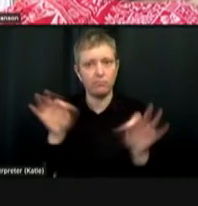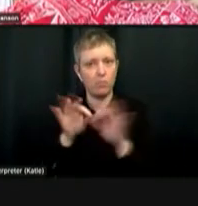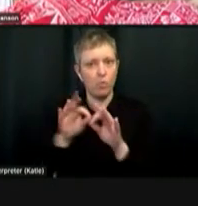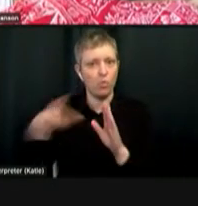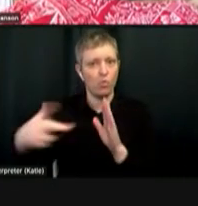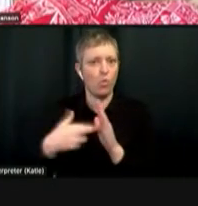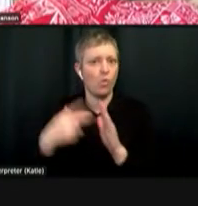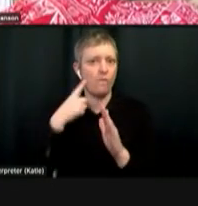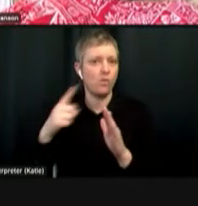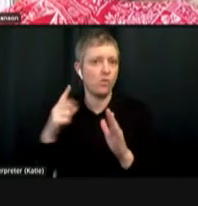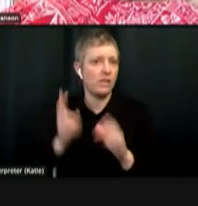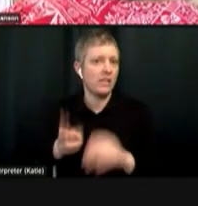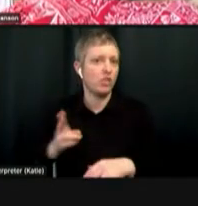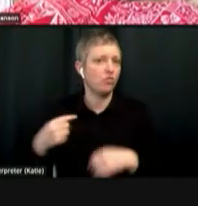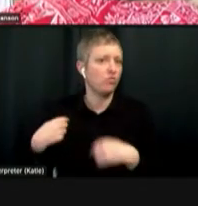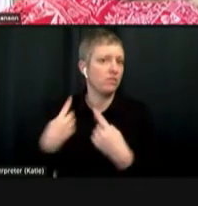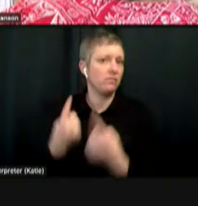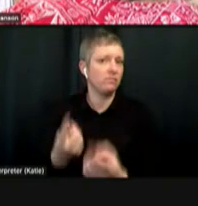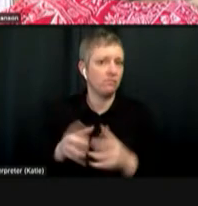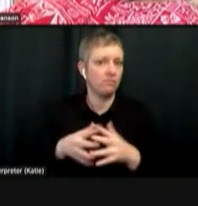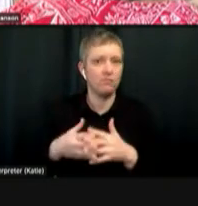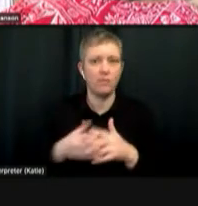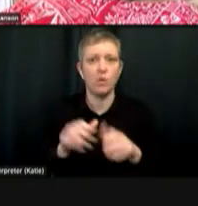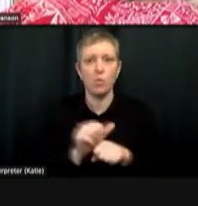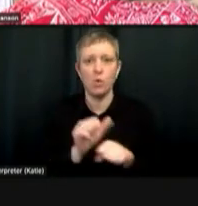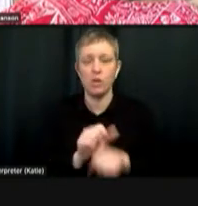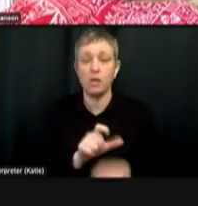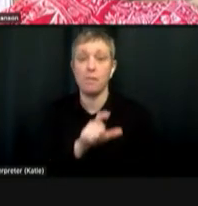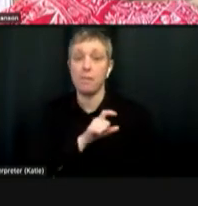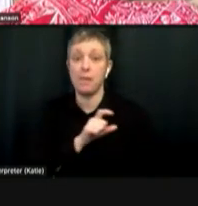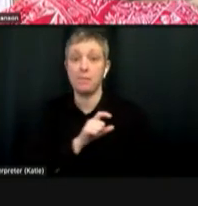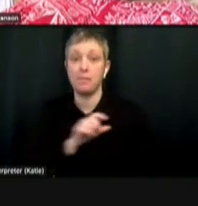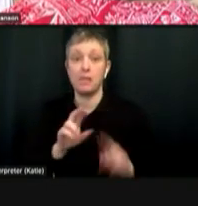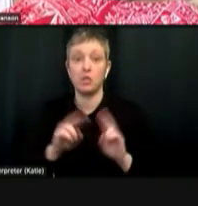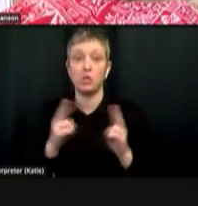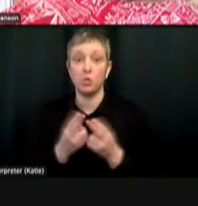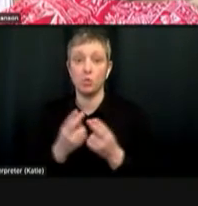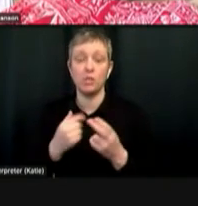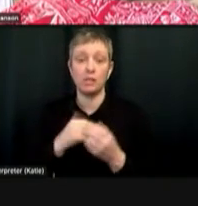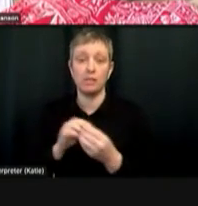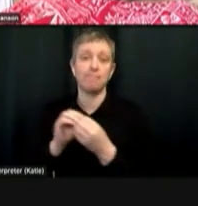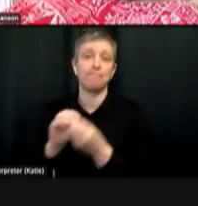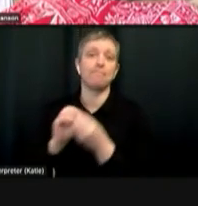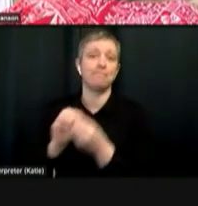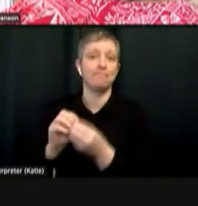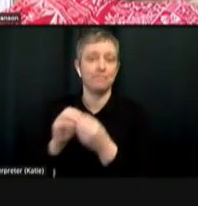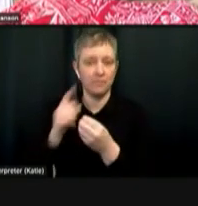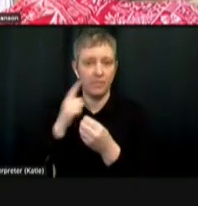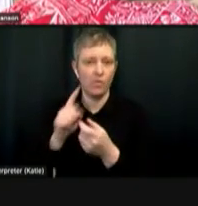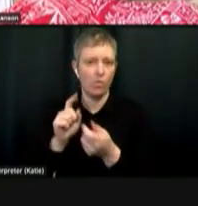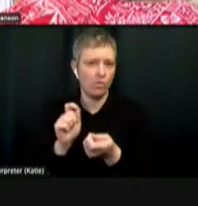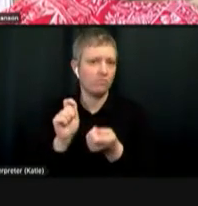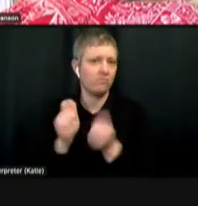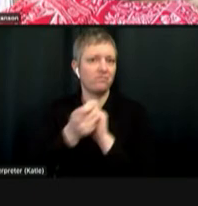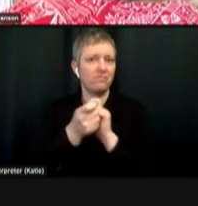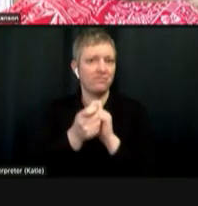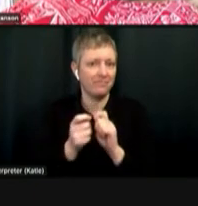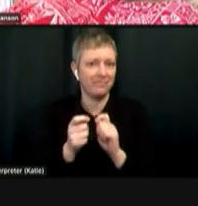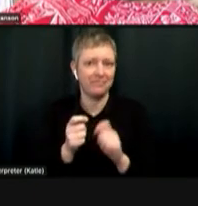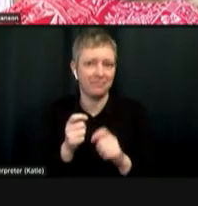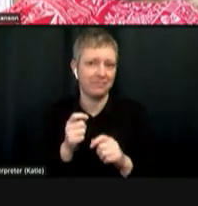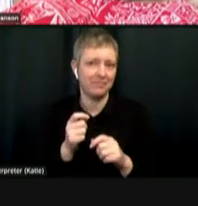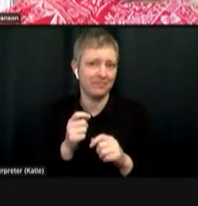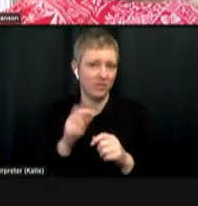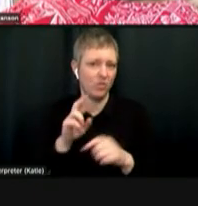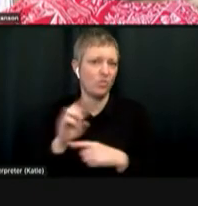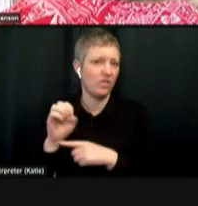unions, over the years, I've run head on into them when it comes to reform many times. So I know I have compassion for